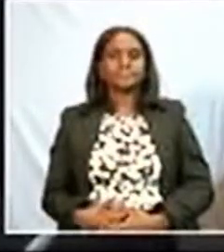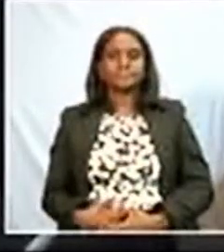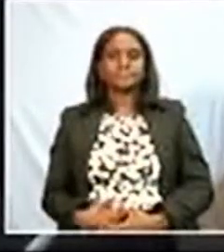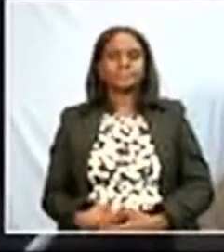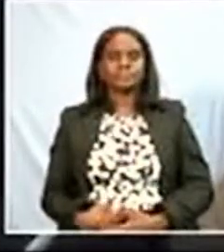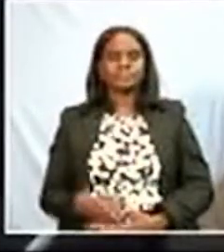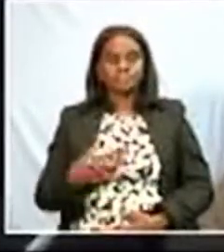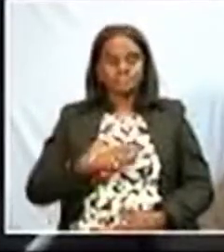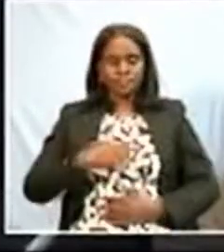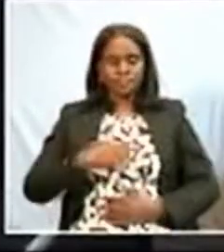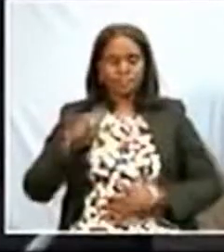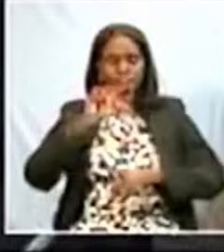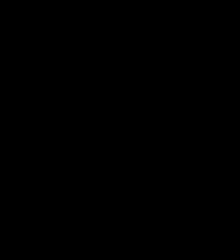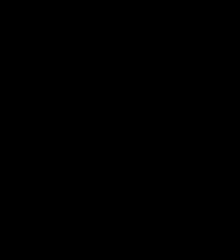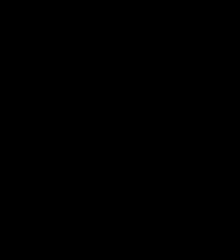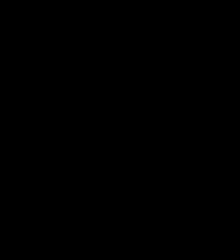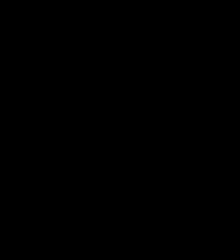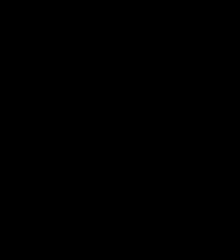My question on procurement.